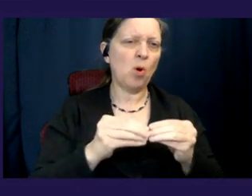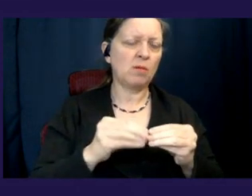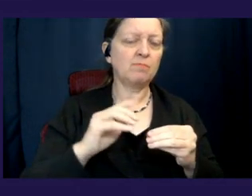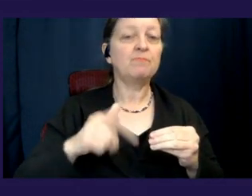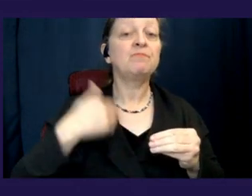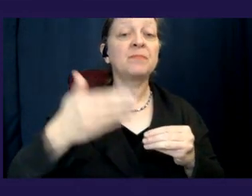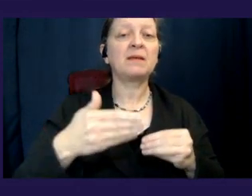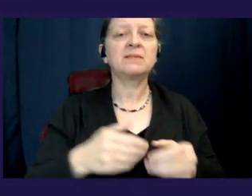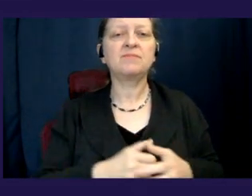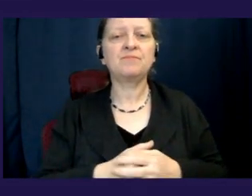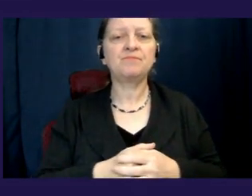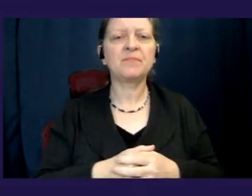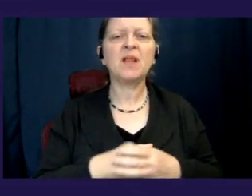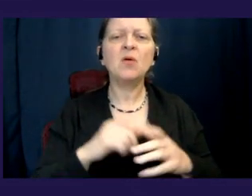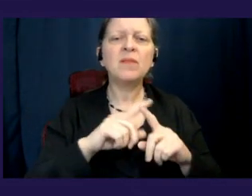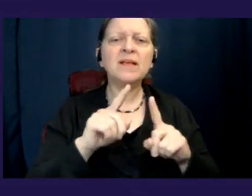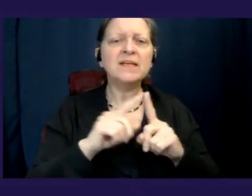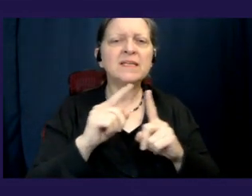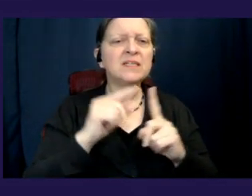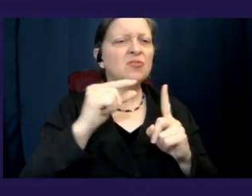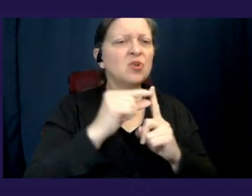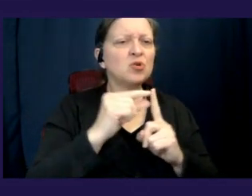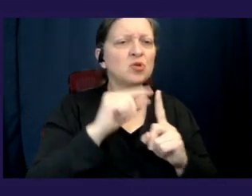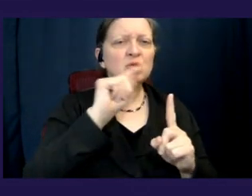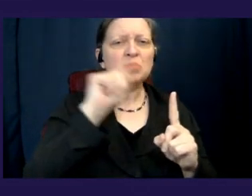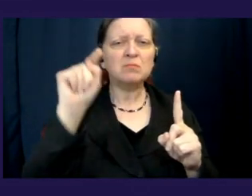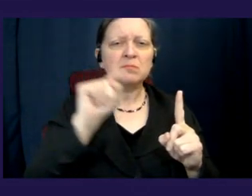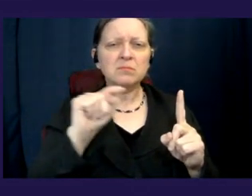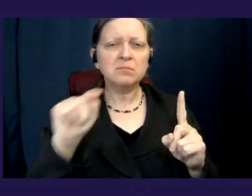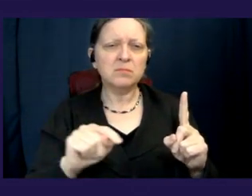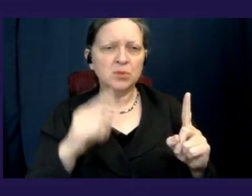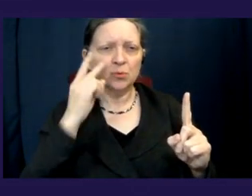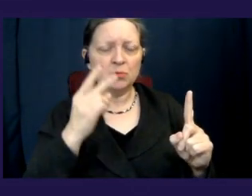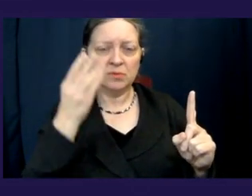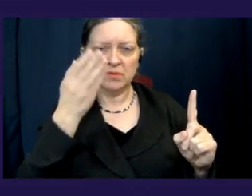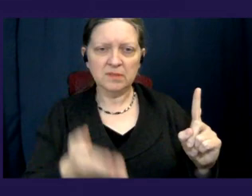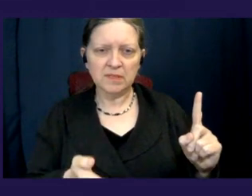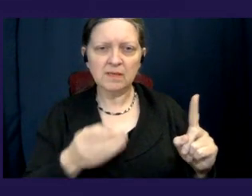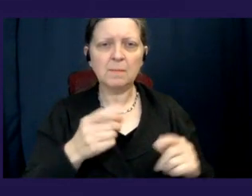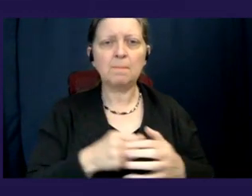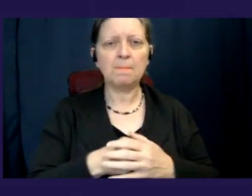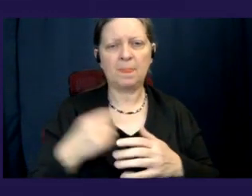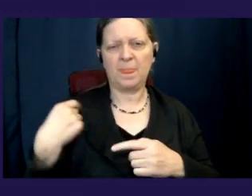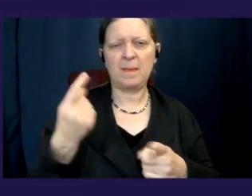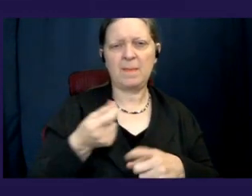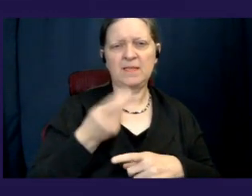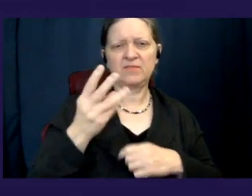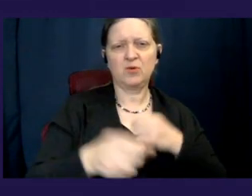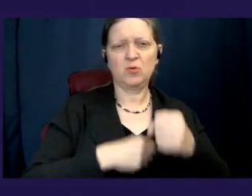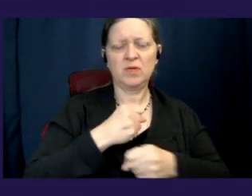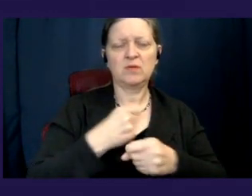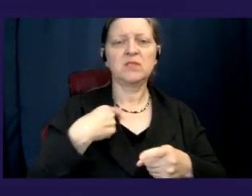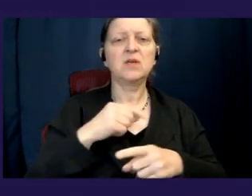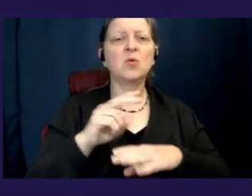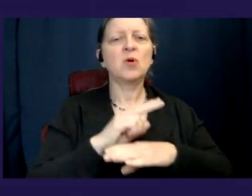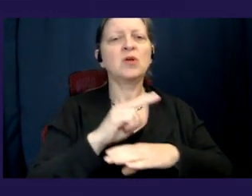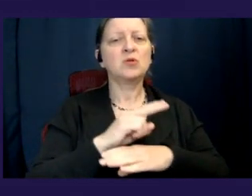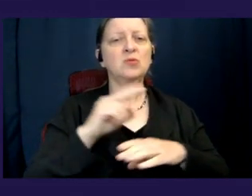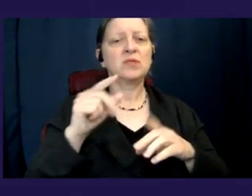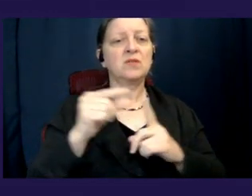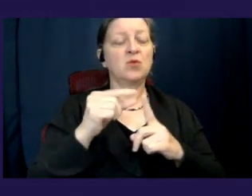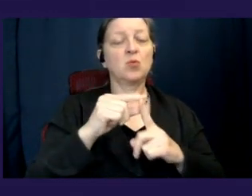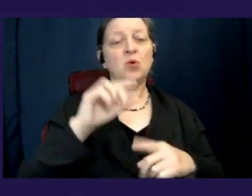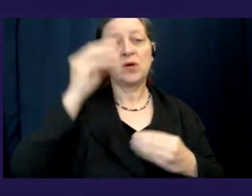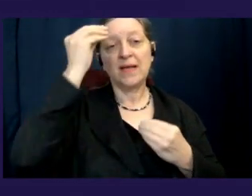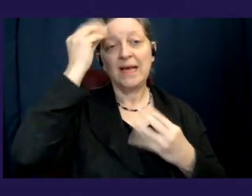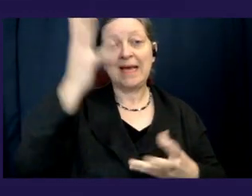these terms that we've been introduced to, different in the last few years. We're using the term infodemic here, but these